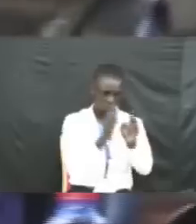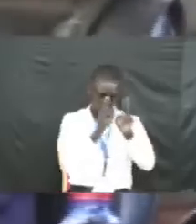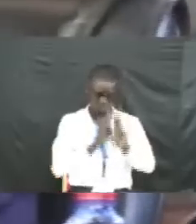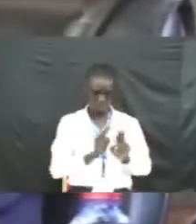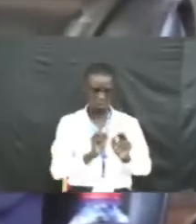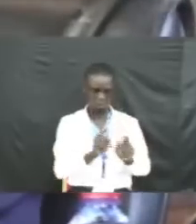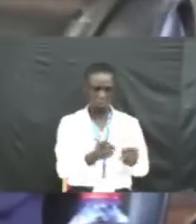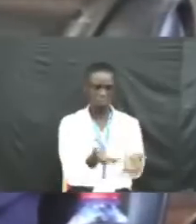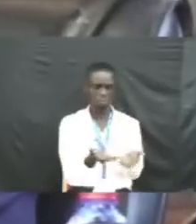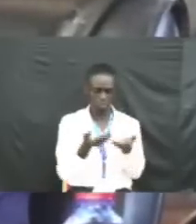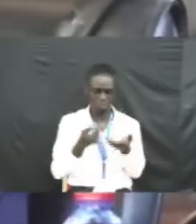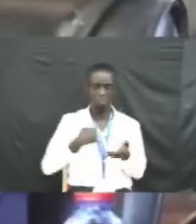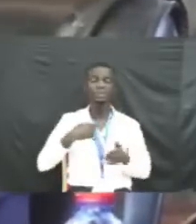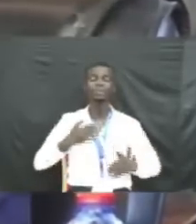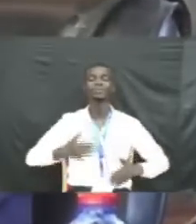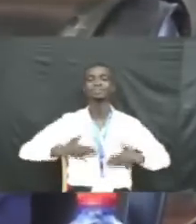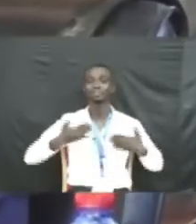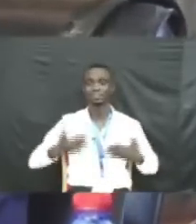grateful.